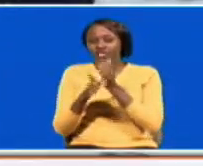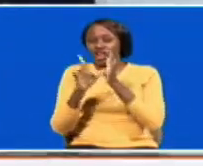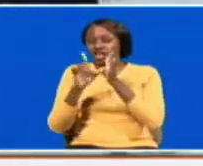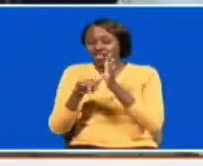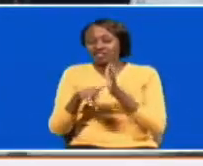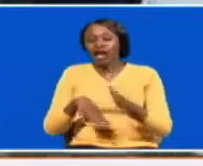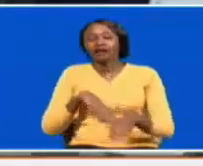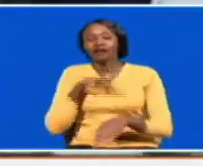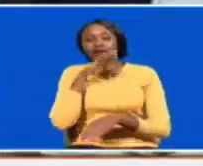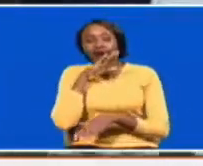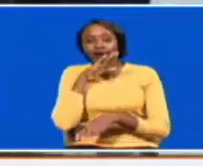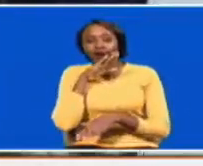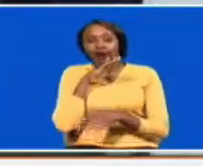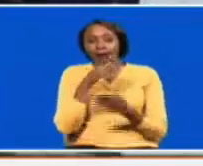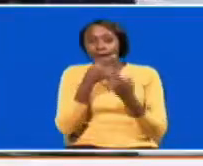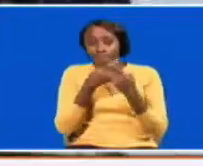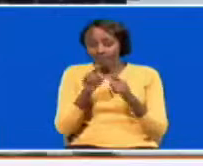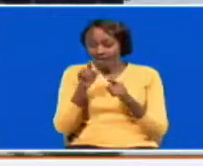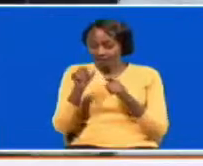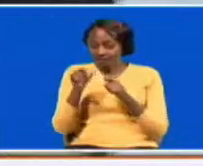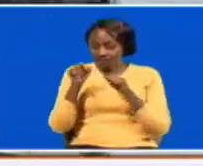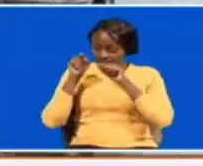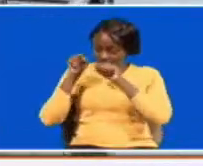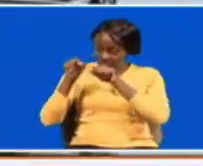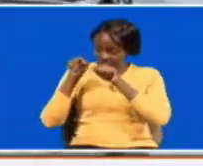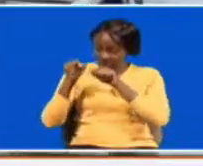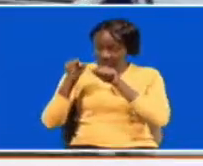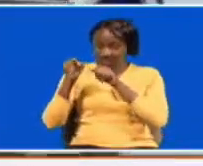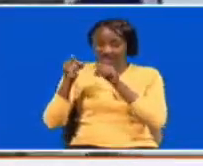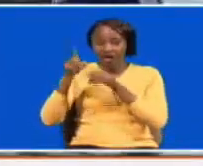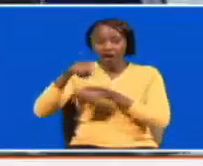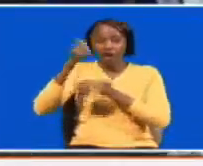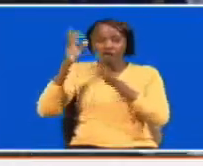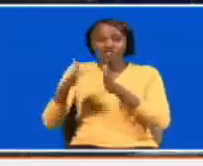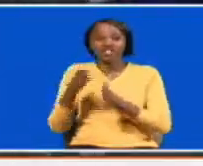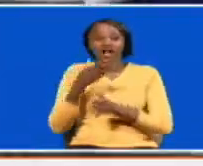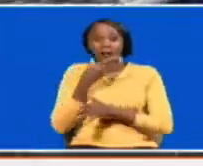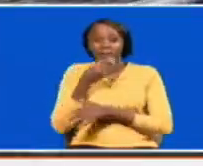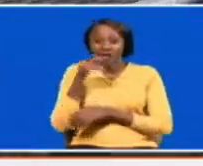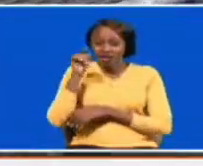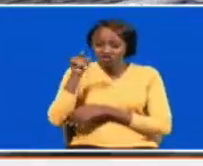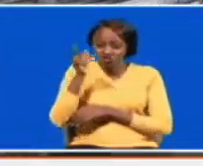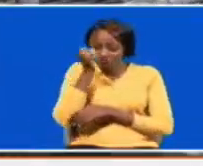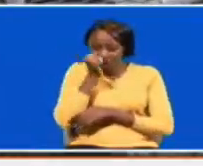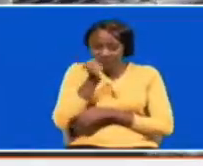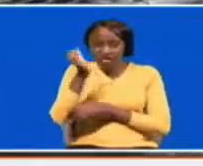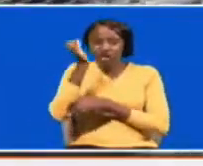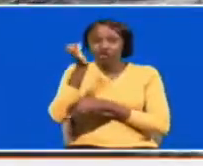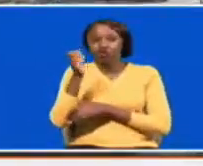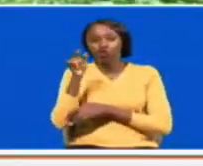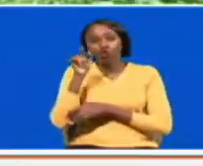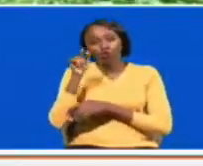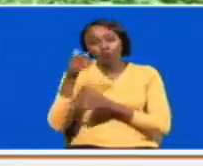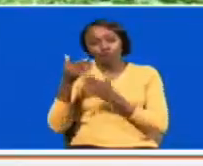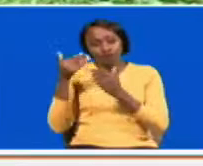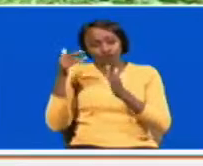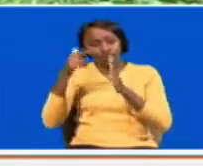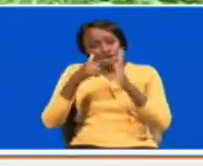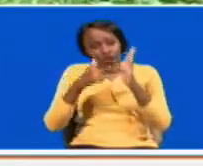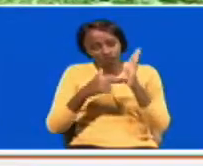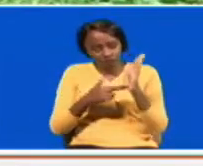kills. Njiru, however, laid the blame to Dunga Beach cage fishermen, accusing them of ignoring laid down measurements.